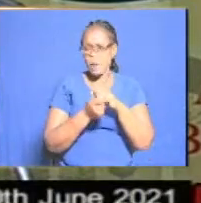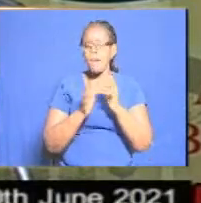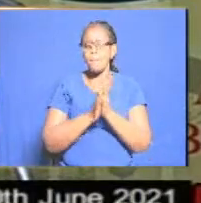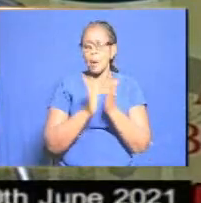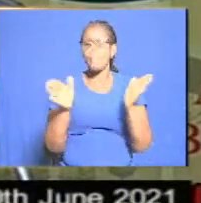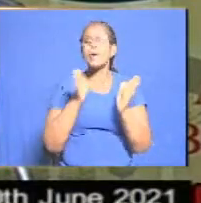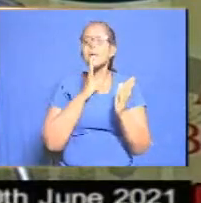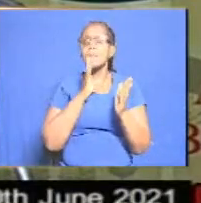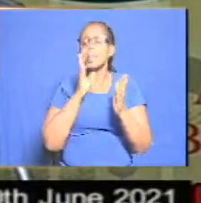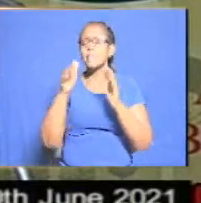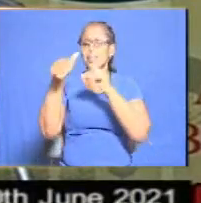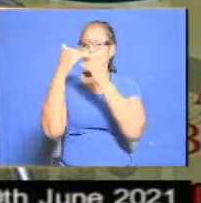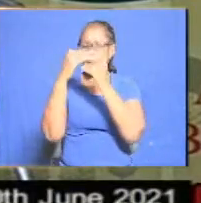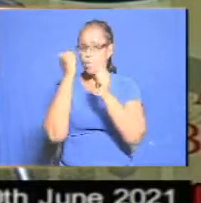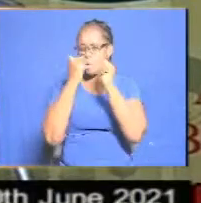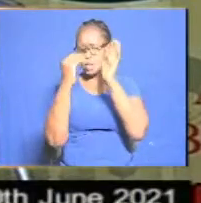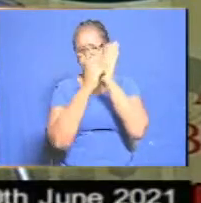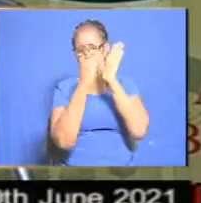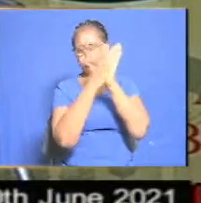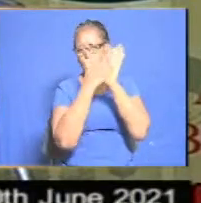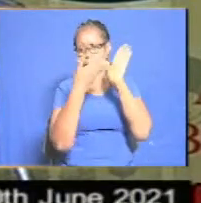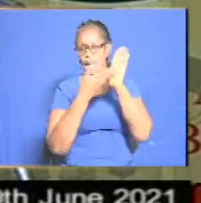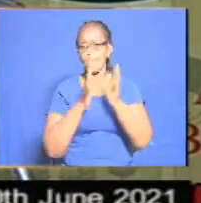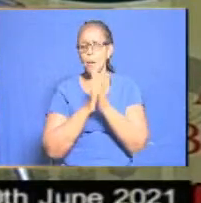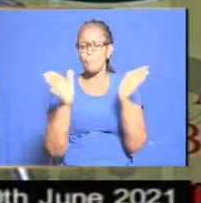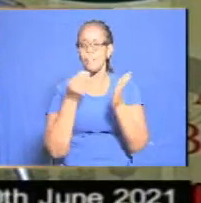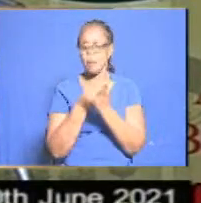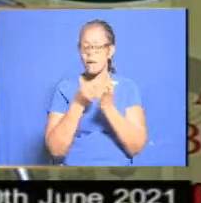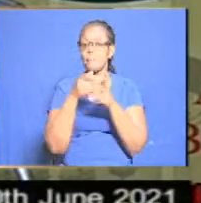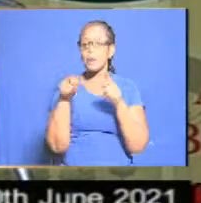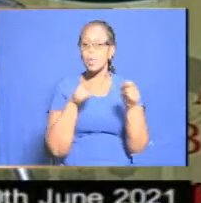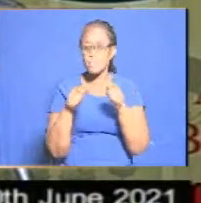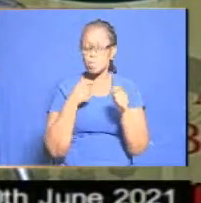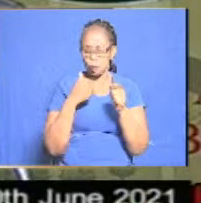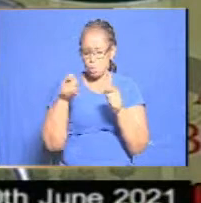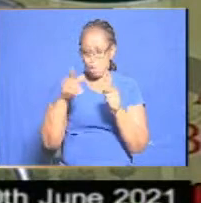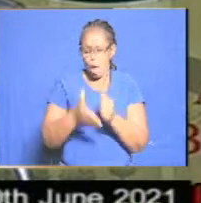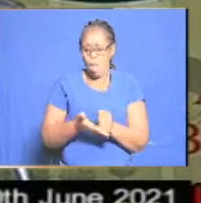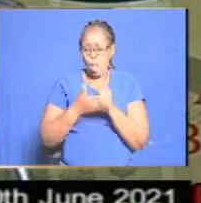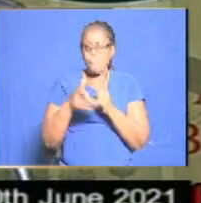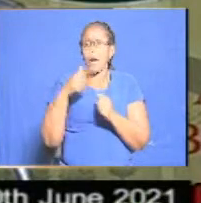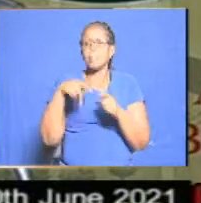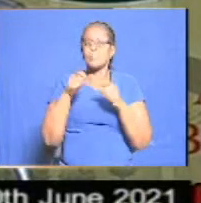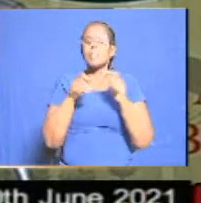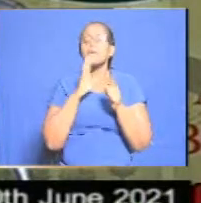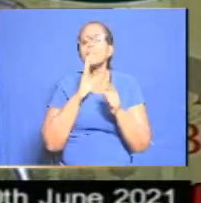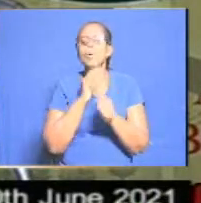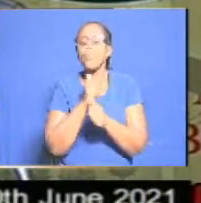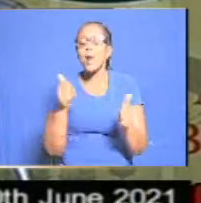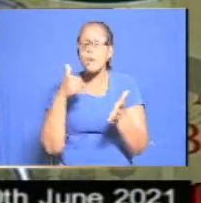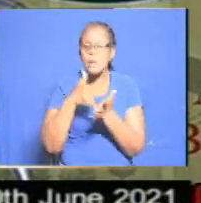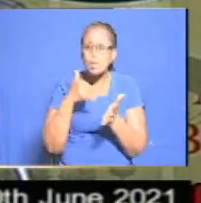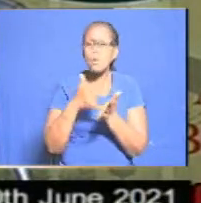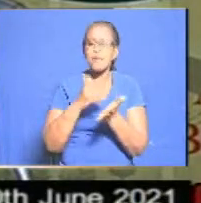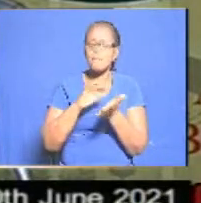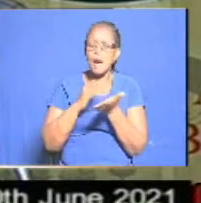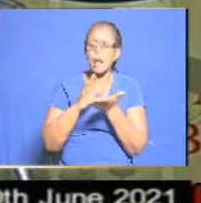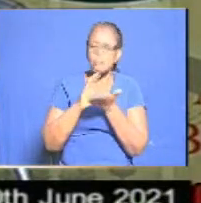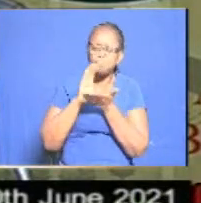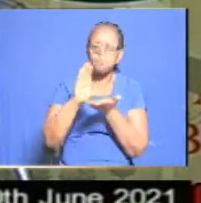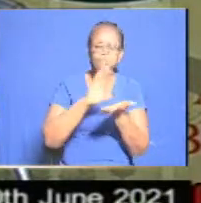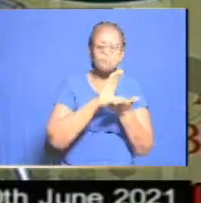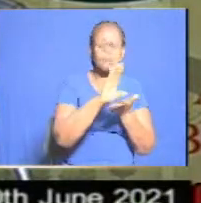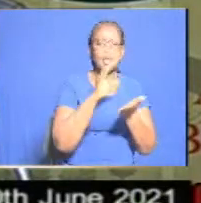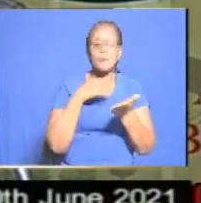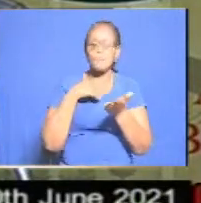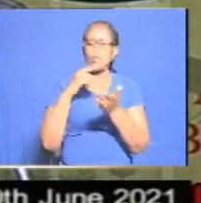in the Public Finance Management Act to enable implementation of debt management operations, including financing of the fiscal deficit.